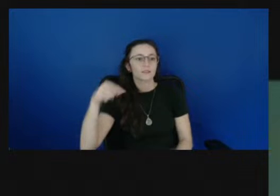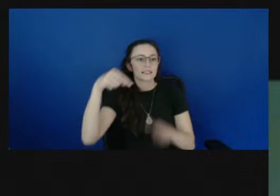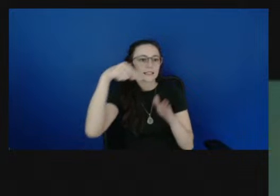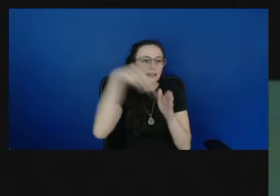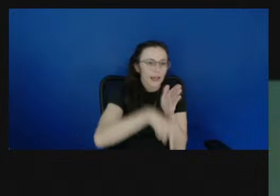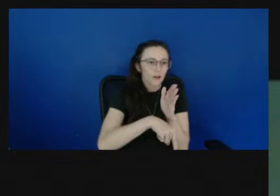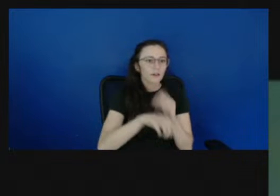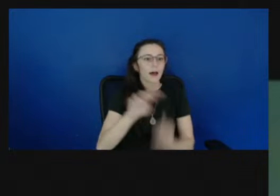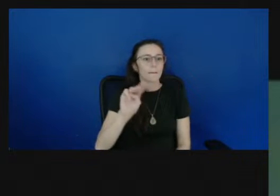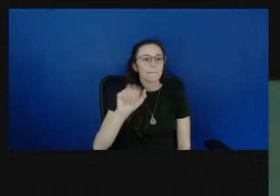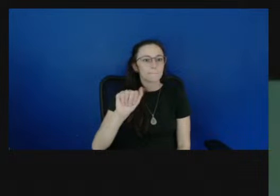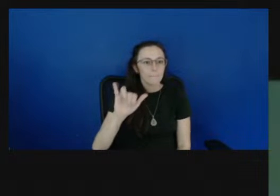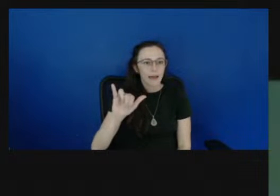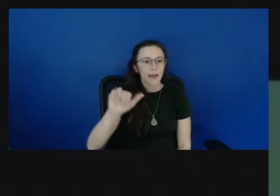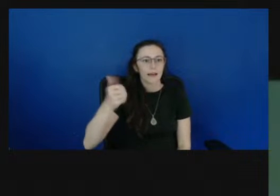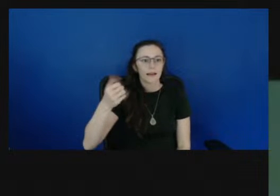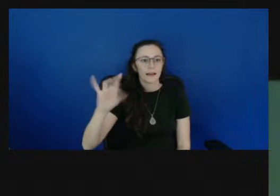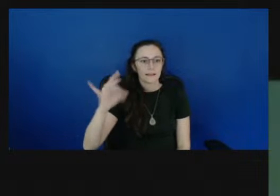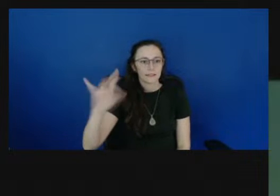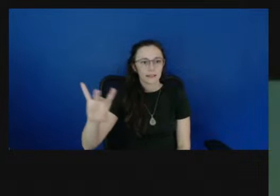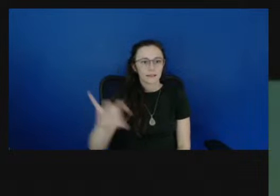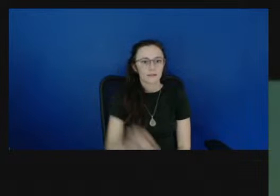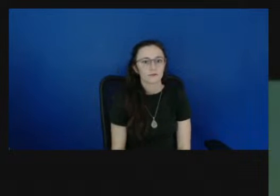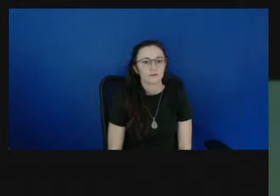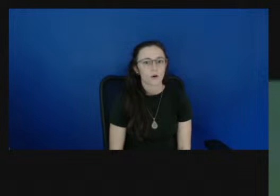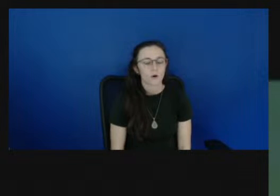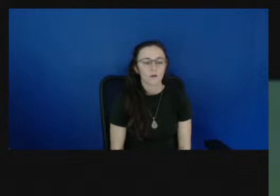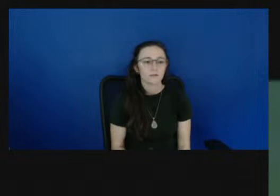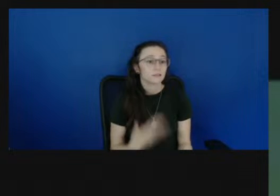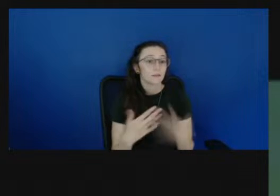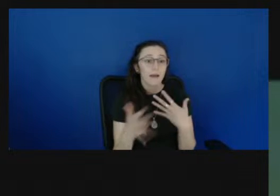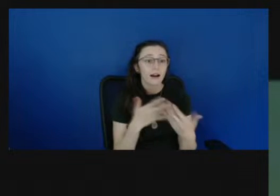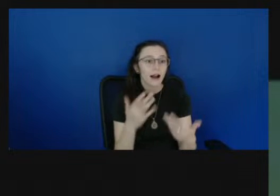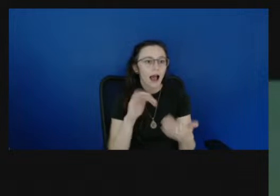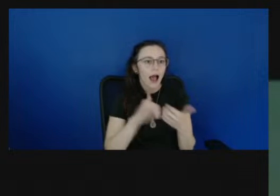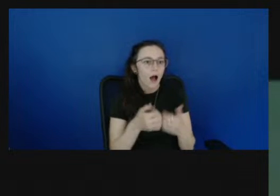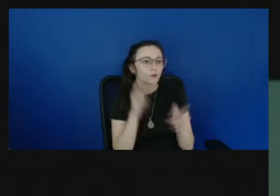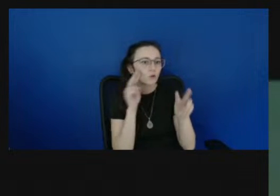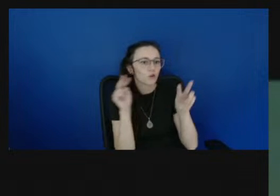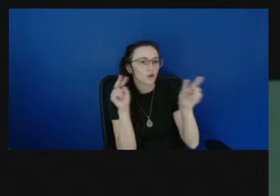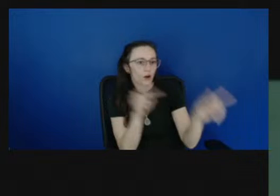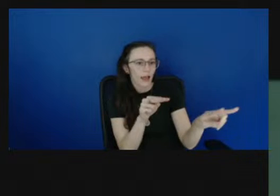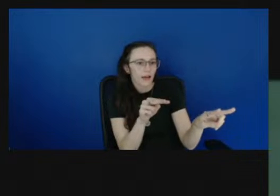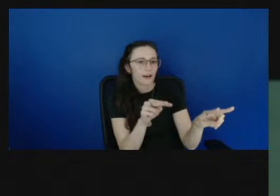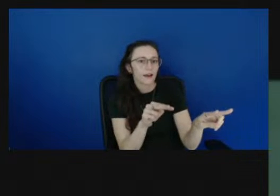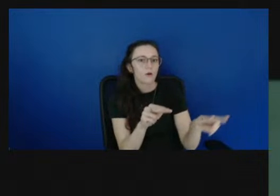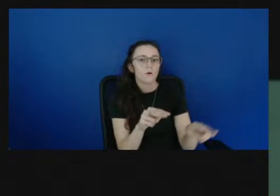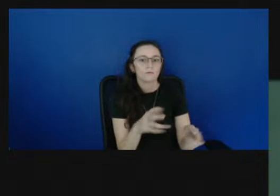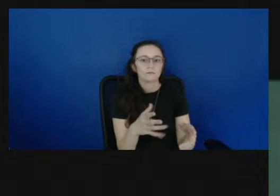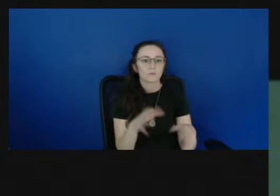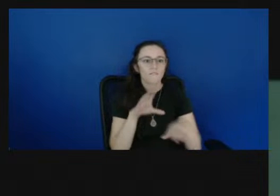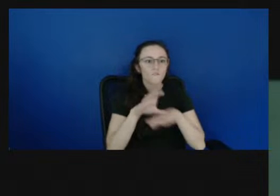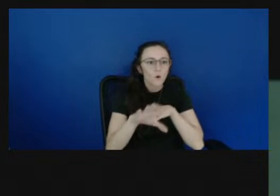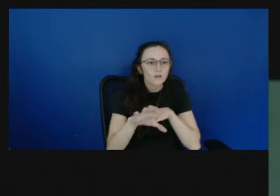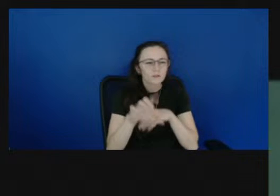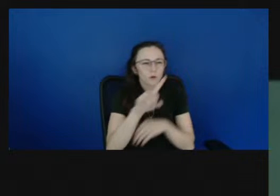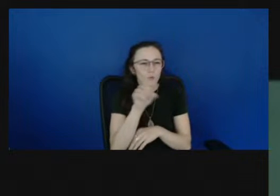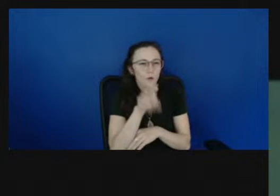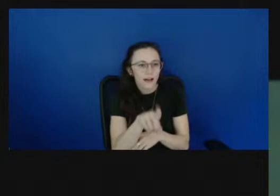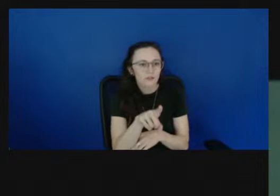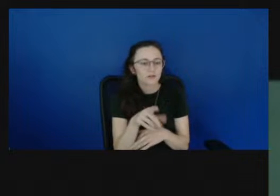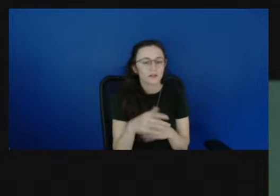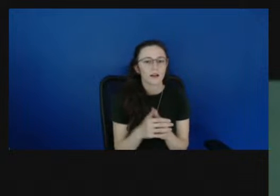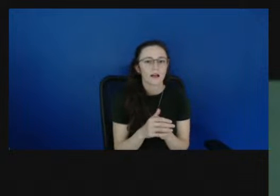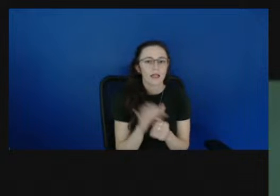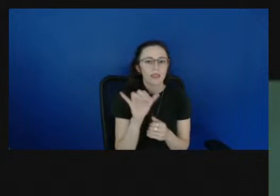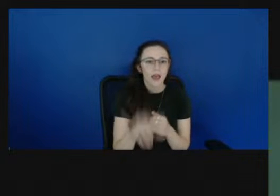So no matter how you look at it, we're forced to question our age-old or century-old and cherished notion that the